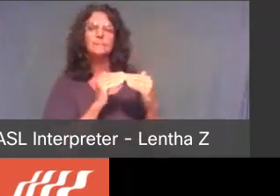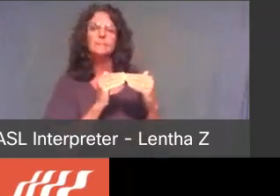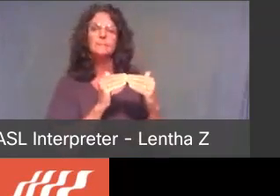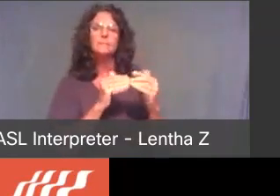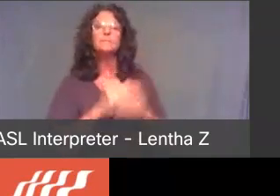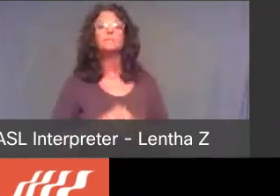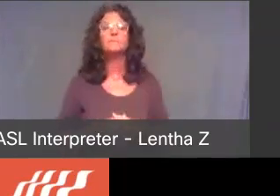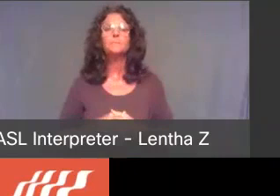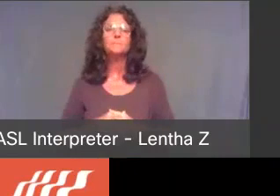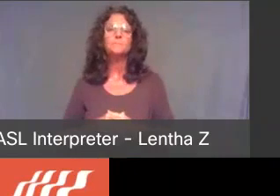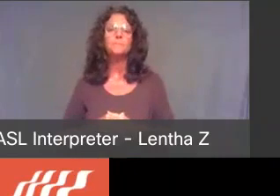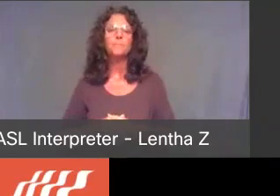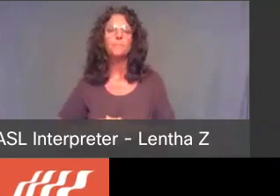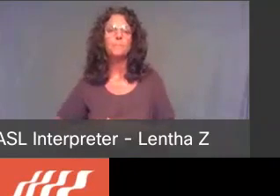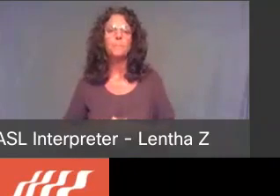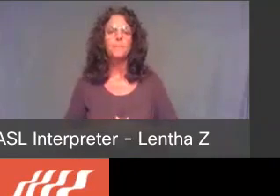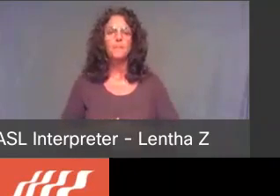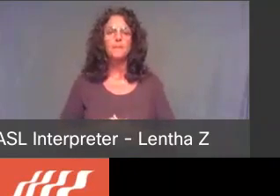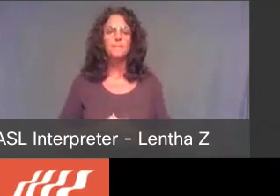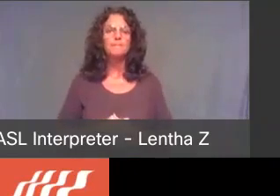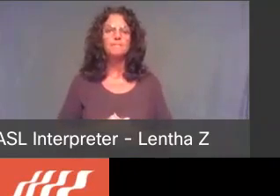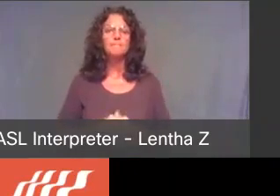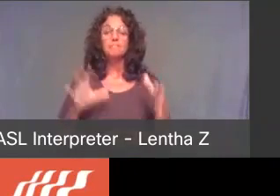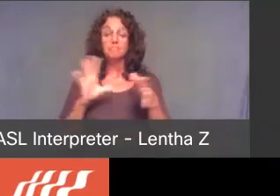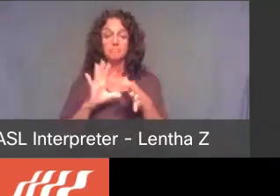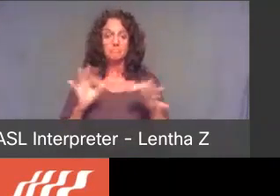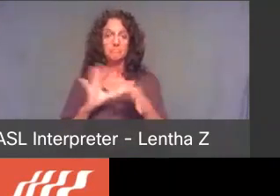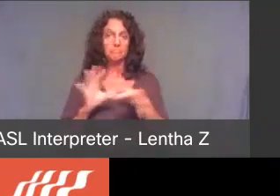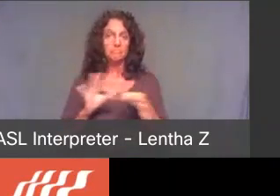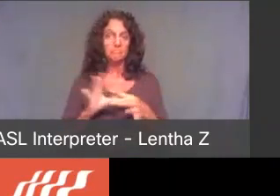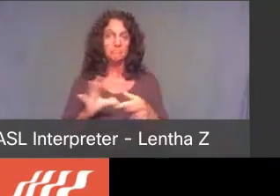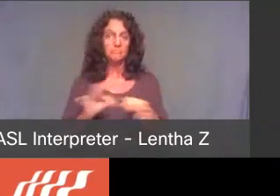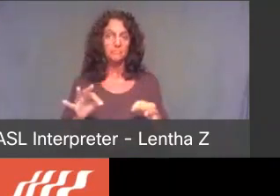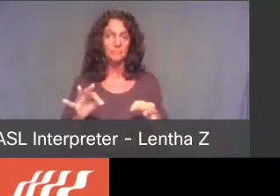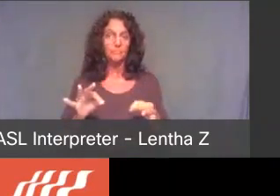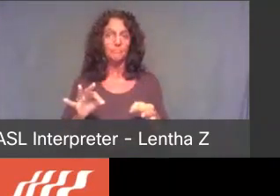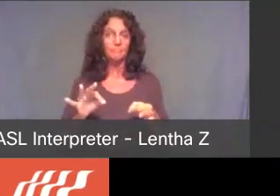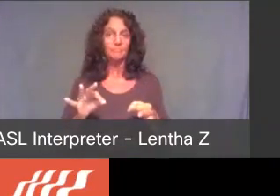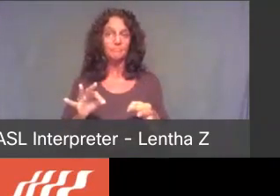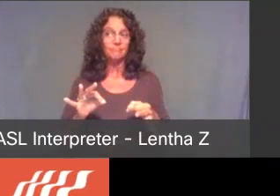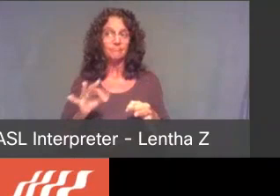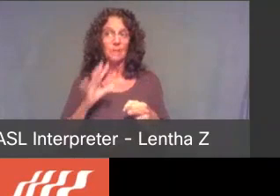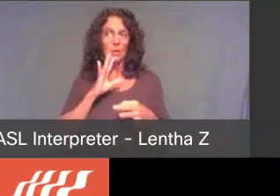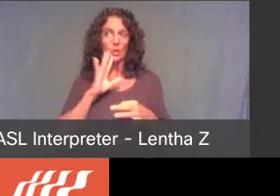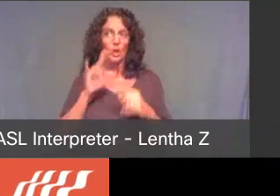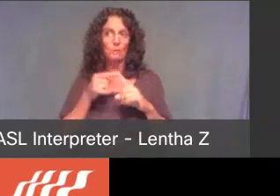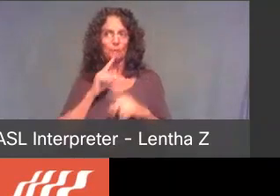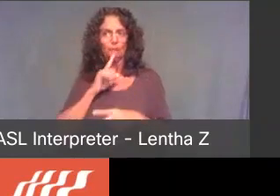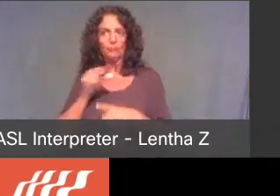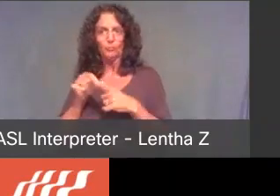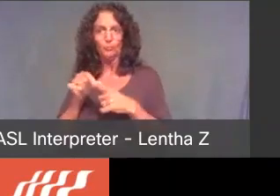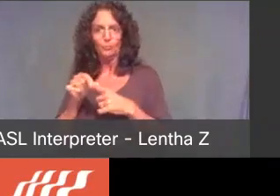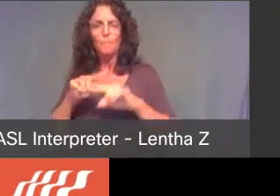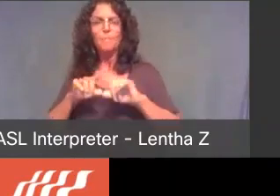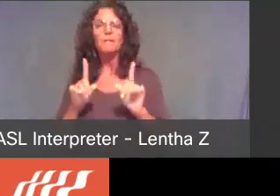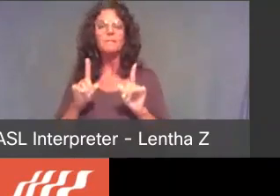And so the best way I've heard privilege discussed is actually not in talking about it in real terms, but in